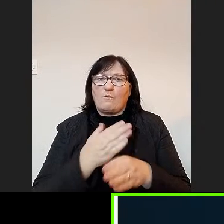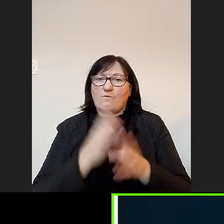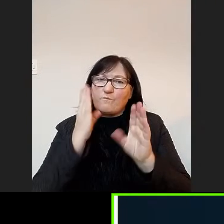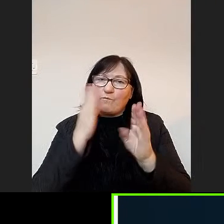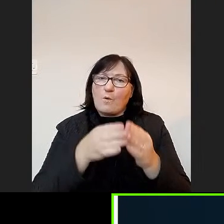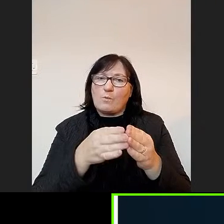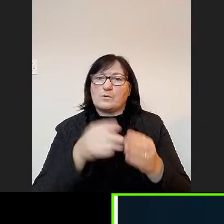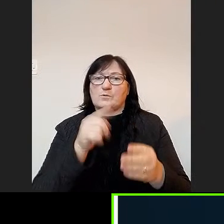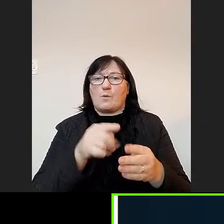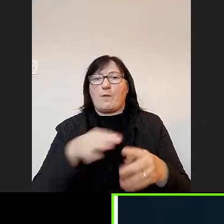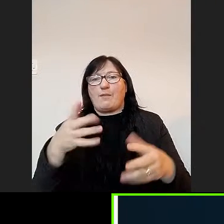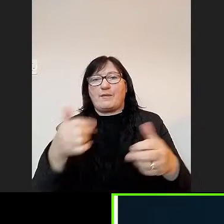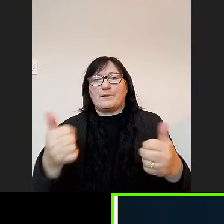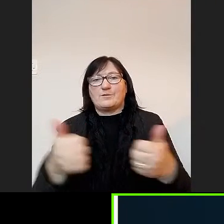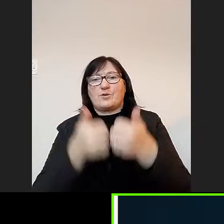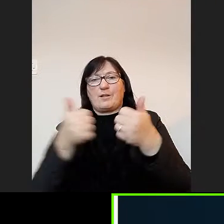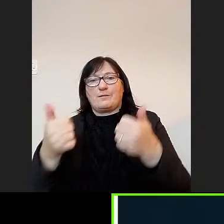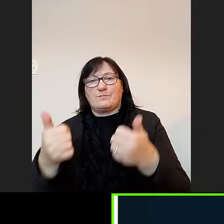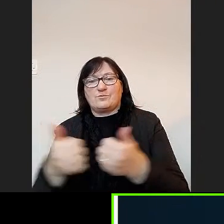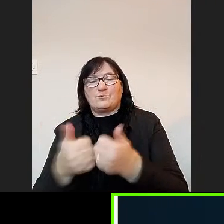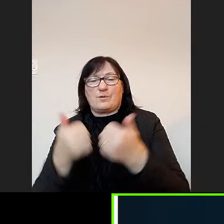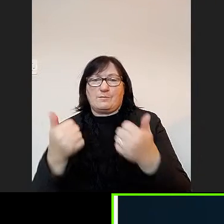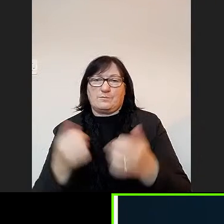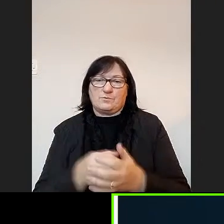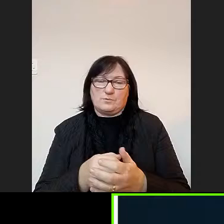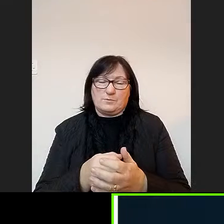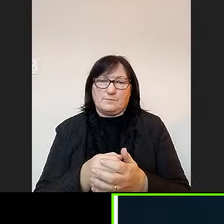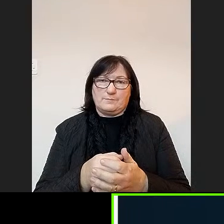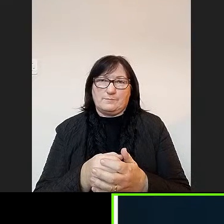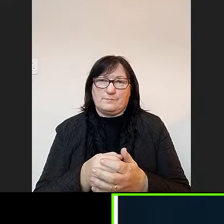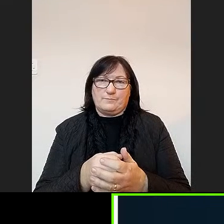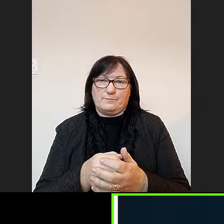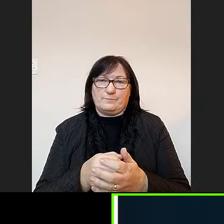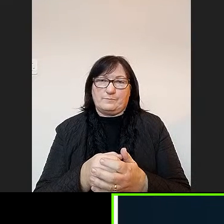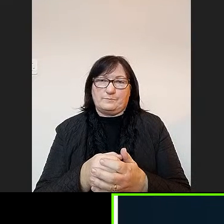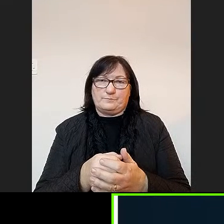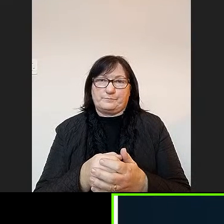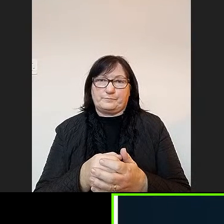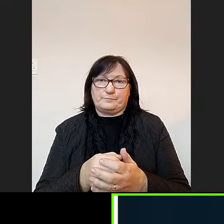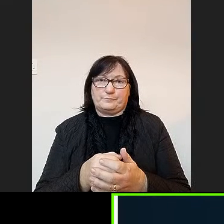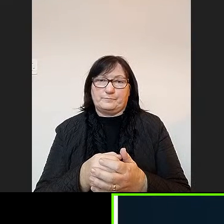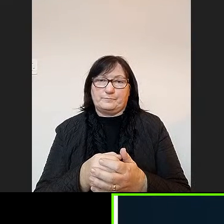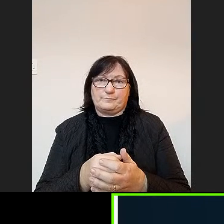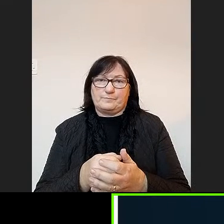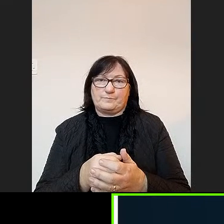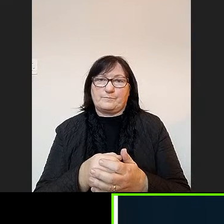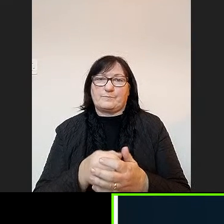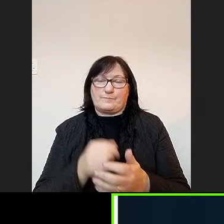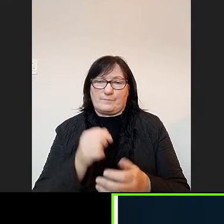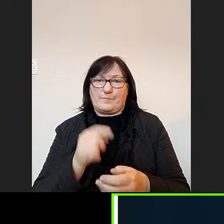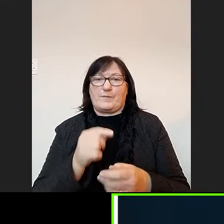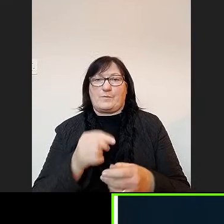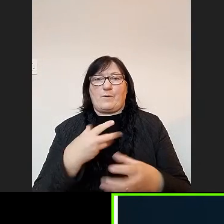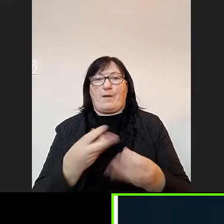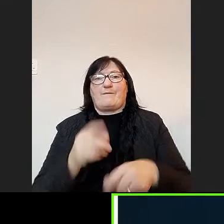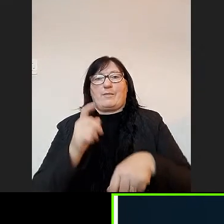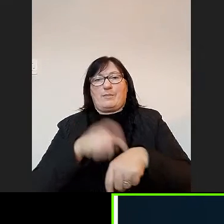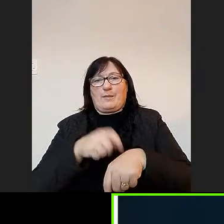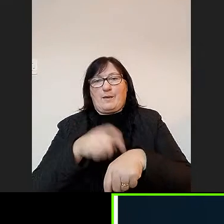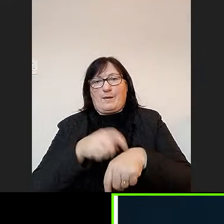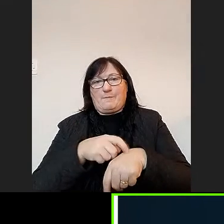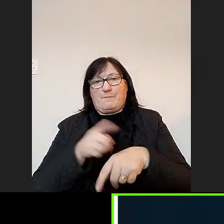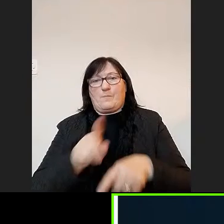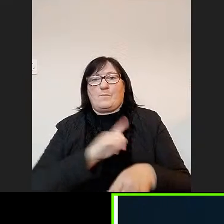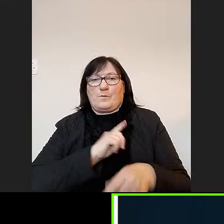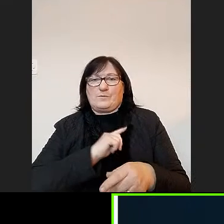service escalations as a result of the manual channel that is creating to all